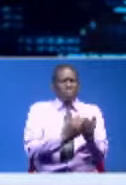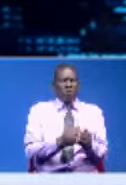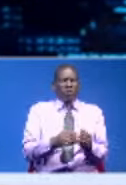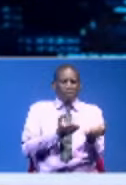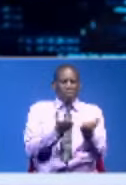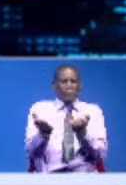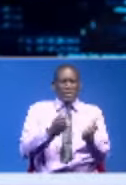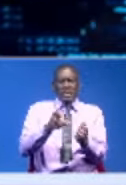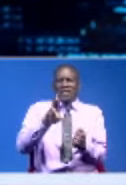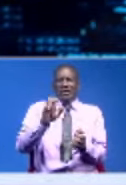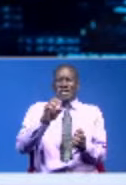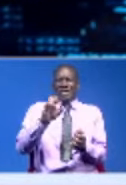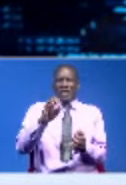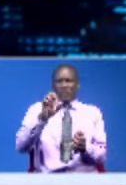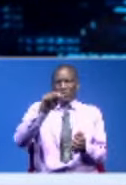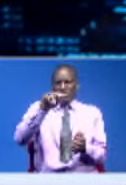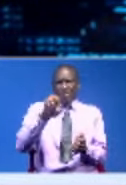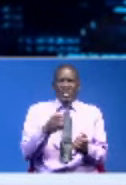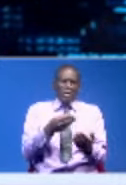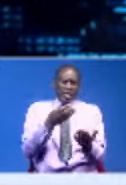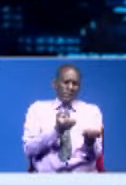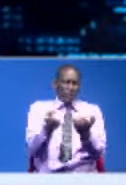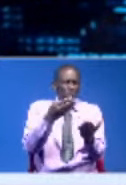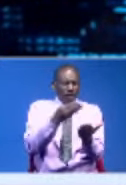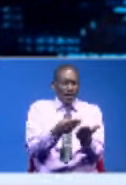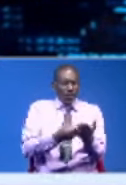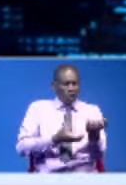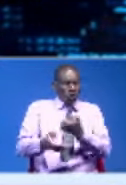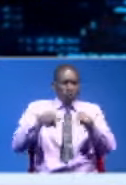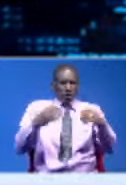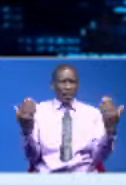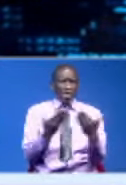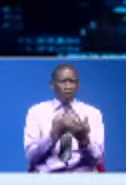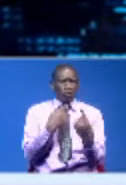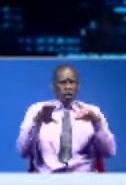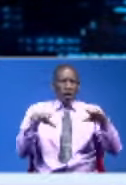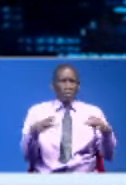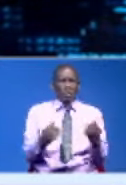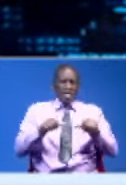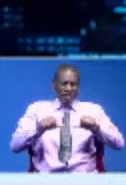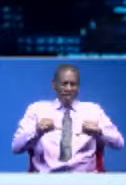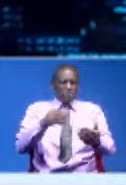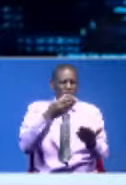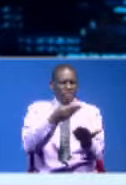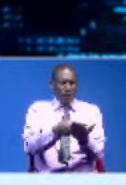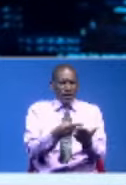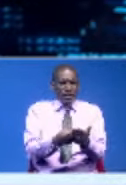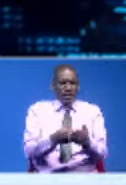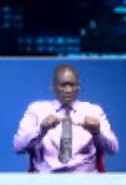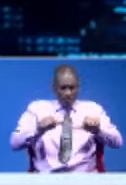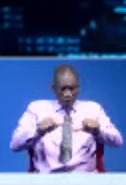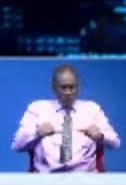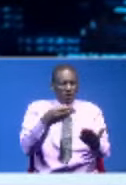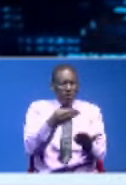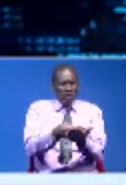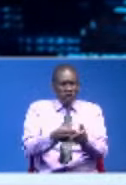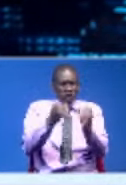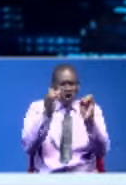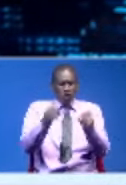The most comprehensive look at the world of business, finance and economics. Tonight we want to talk about the matters regarding sustainable finance. Sustainability is the new name of the